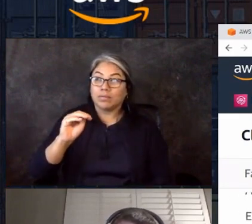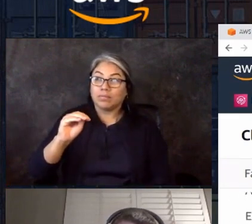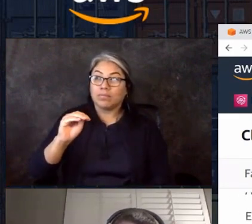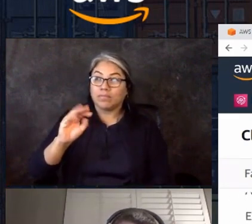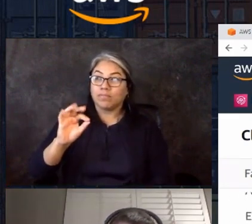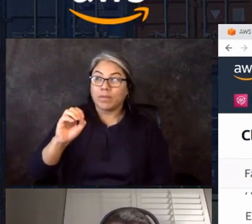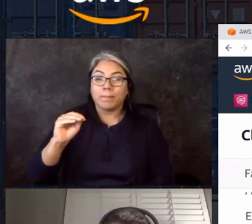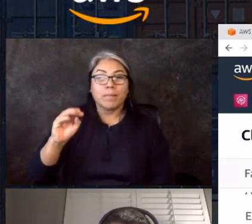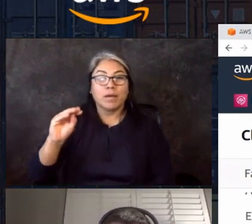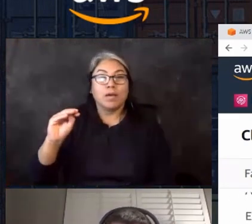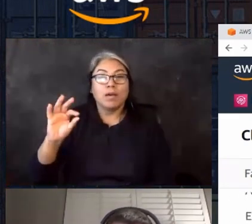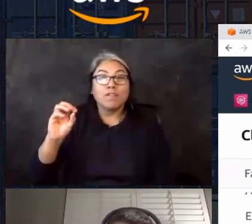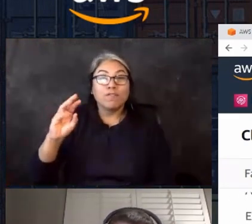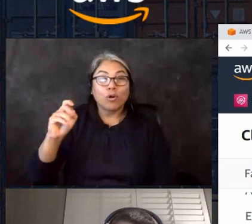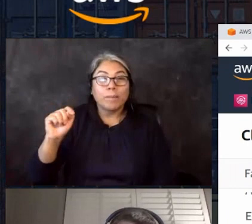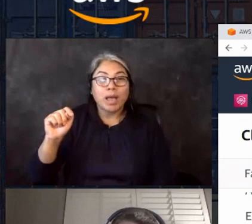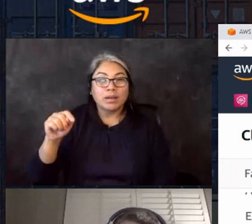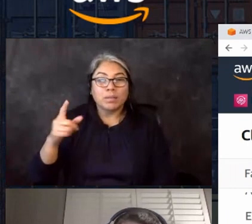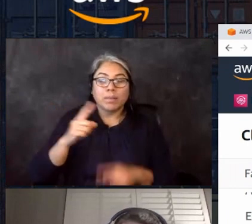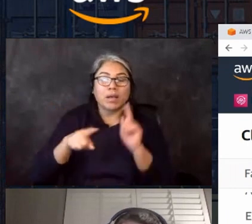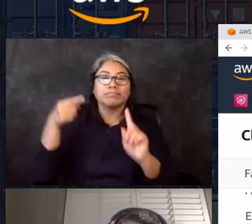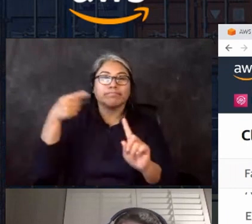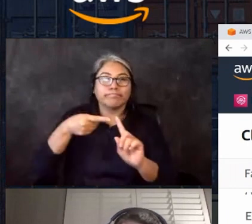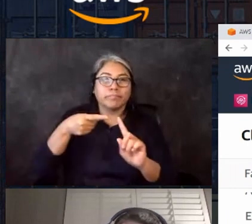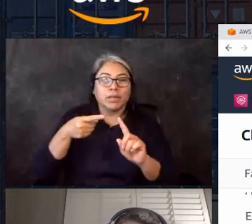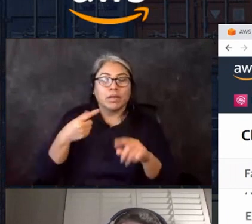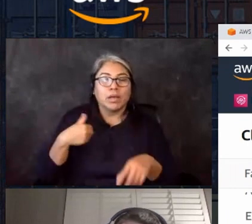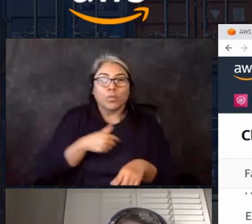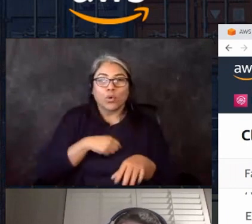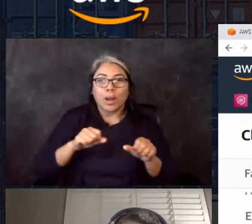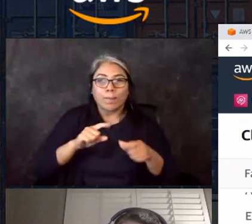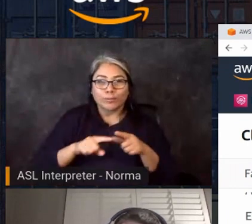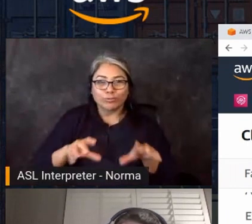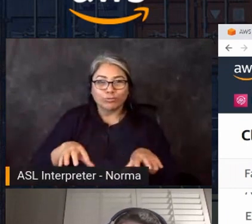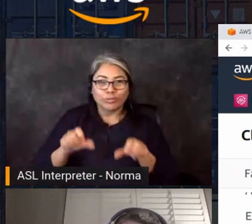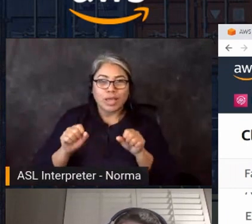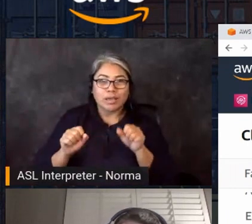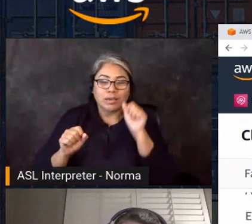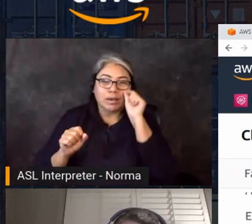the main, pretty much the main takeaway is we're able to take